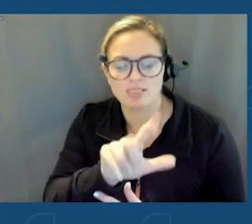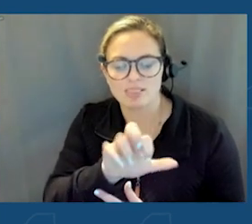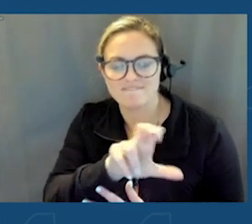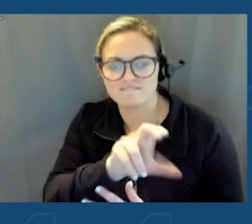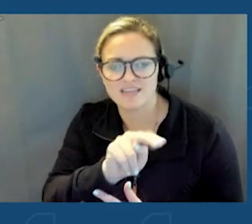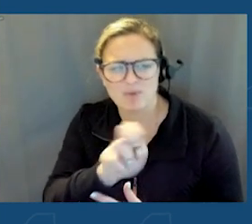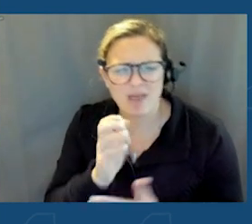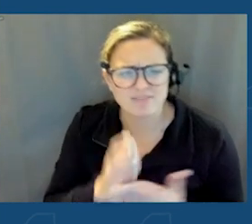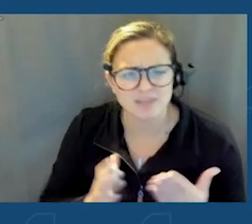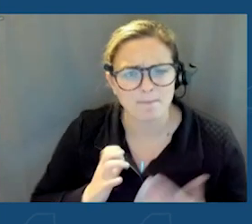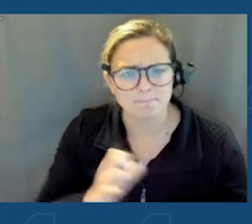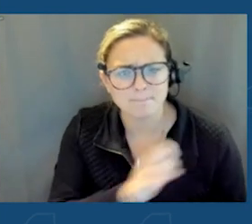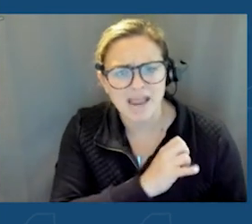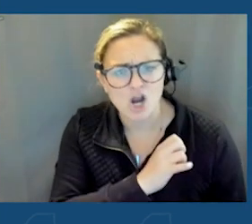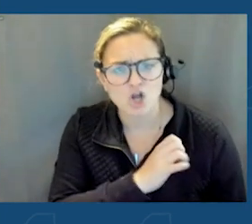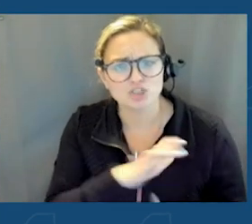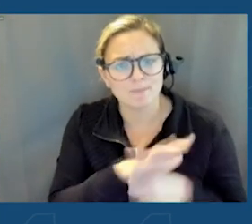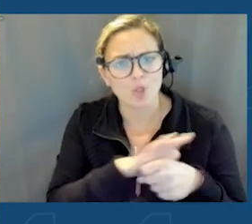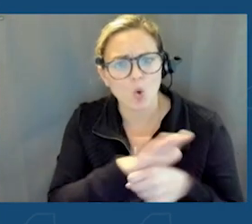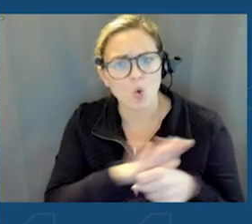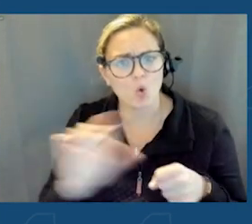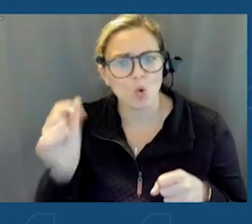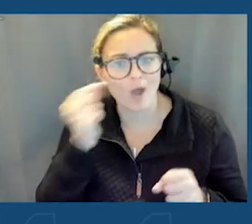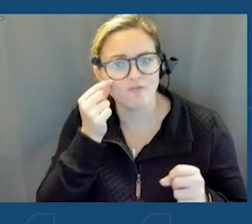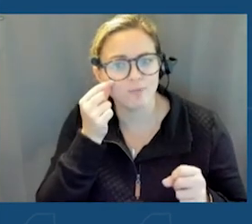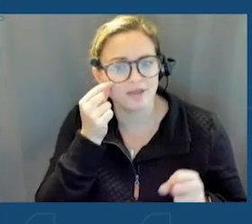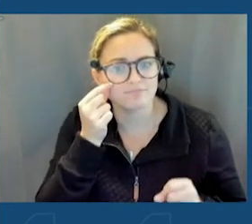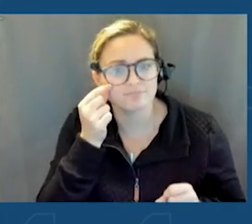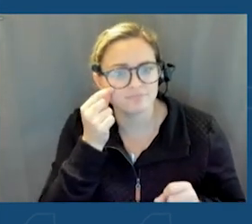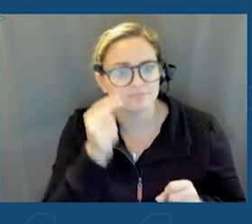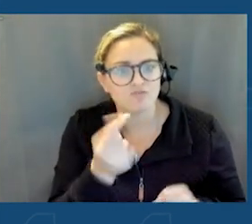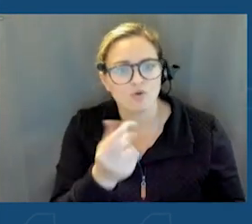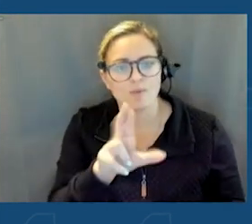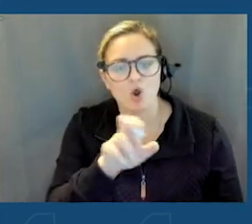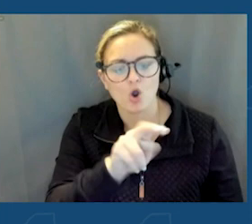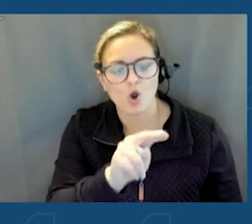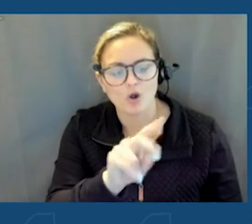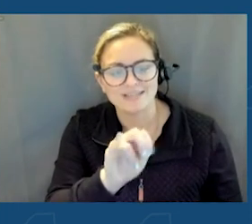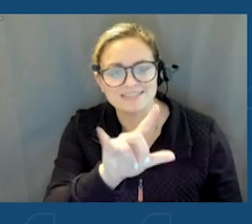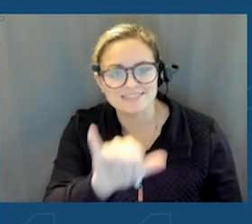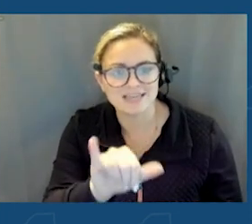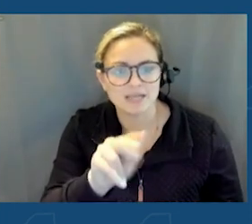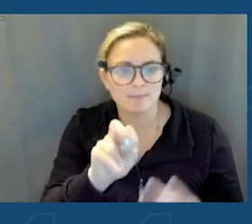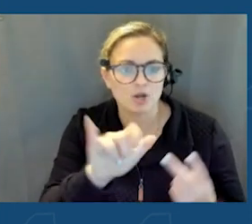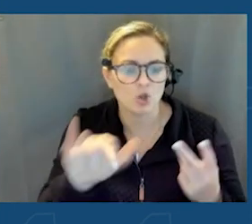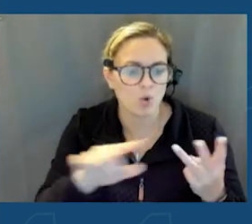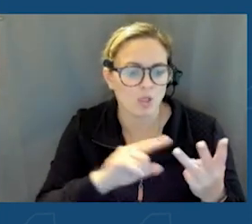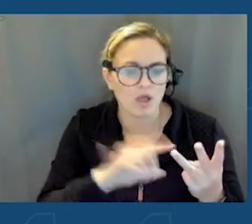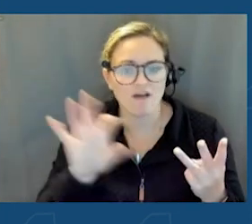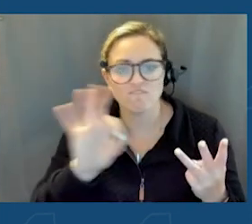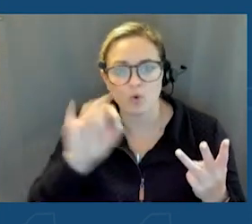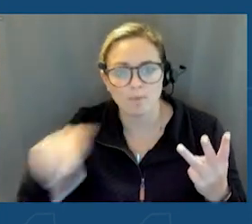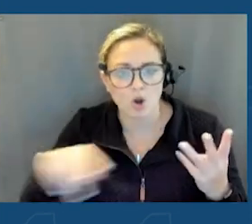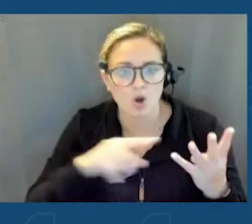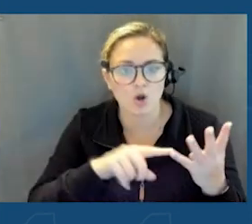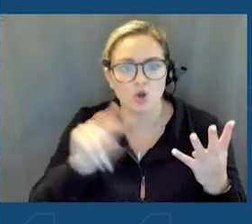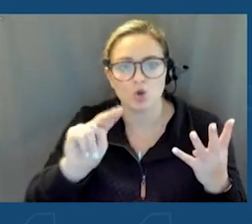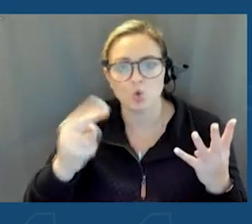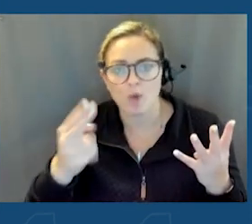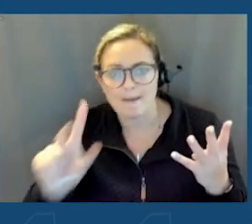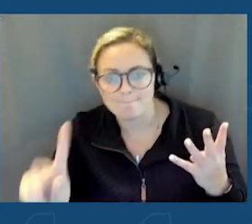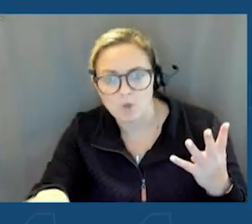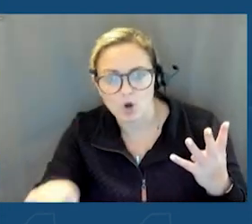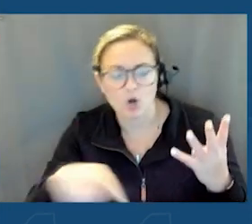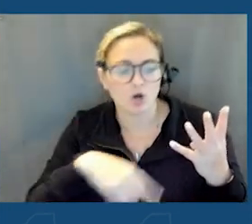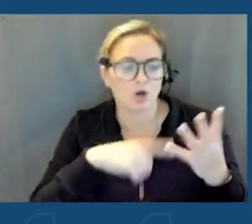I come out of local government, so let's give a shout out to the mayors from Garden City, Mineola, Floral Park, New Hyde Park, Westbury. Let's hear